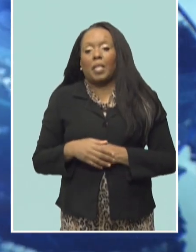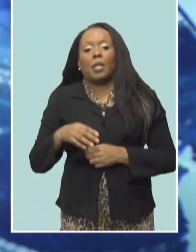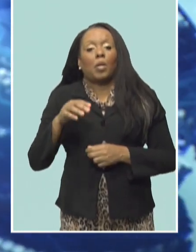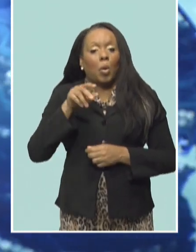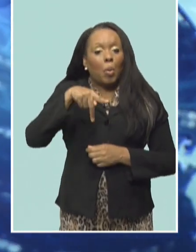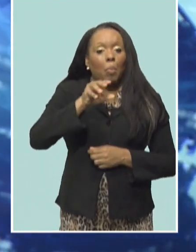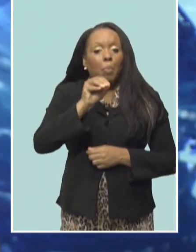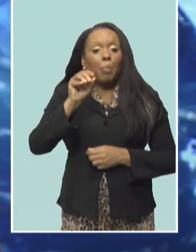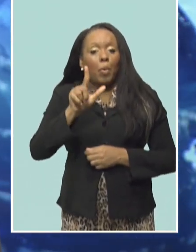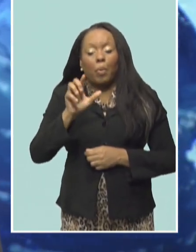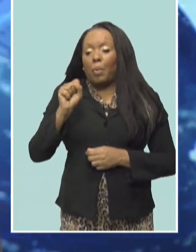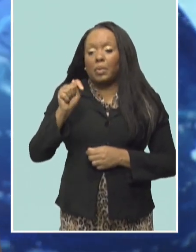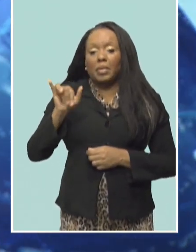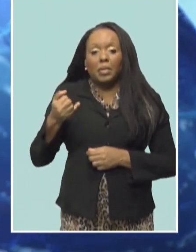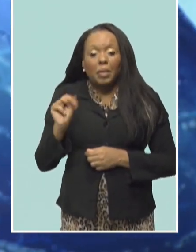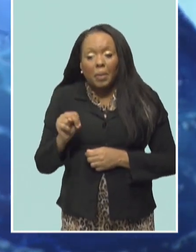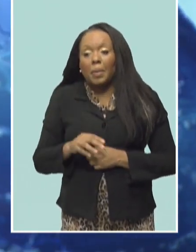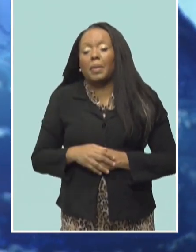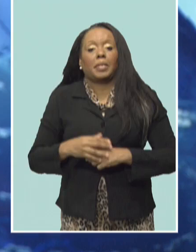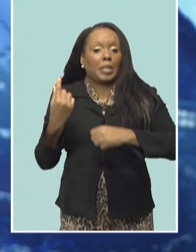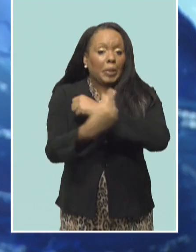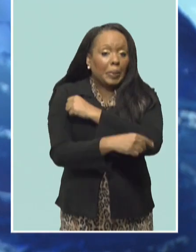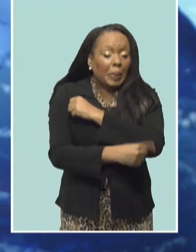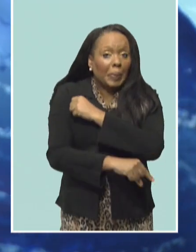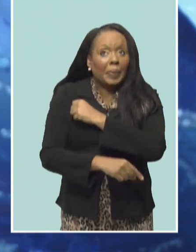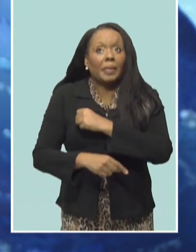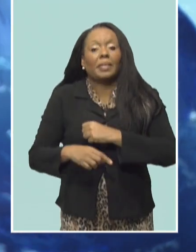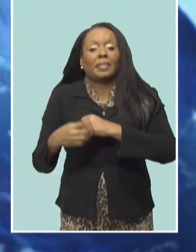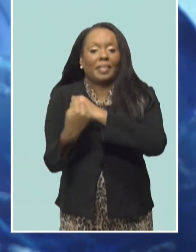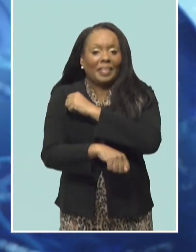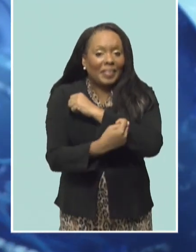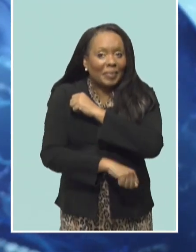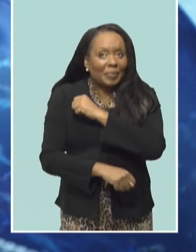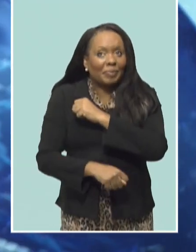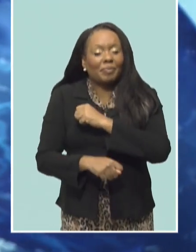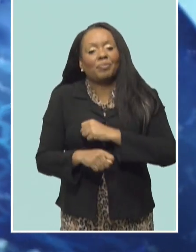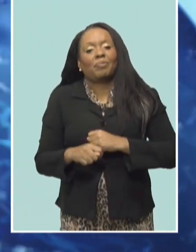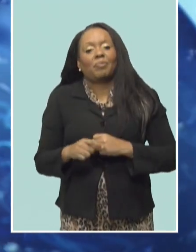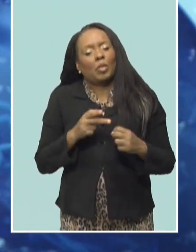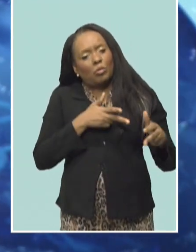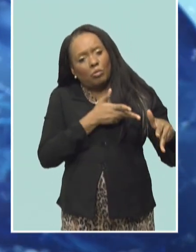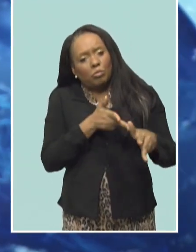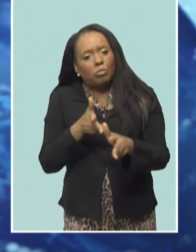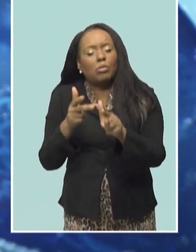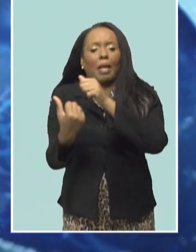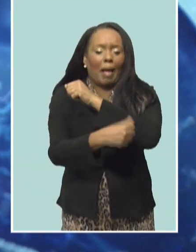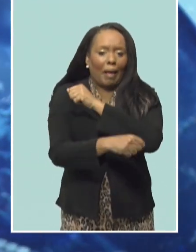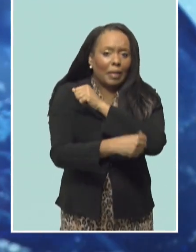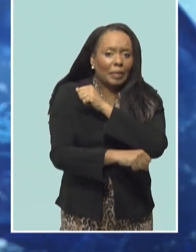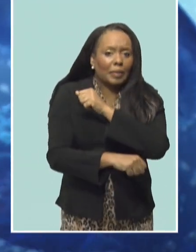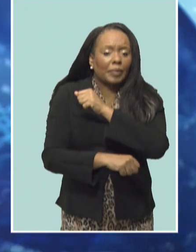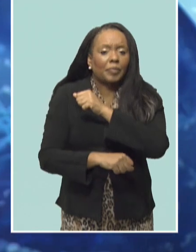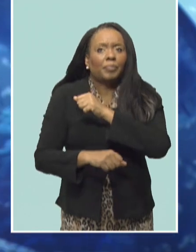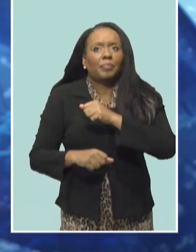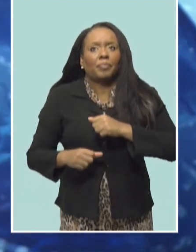John. Then we're going into St. George, then into St. Thomas, across to St. Andrew.